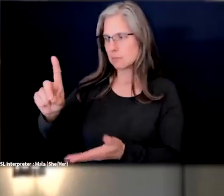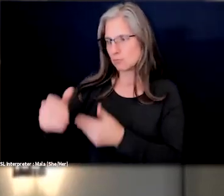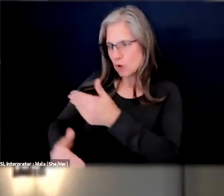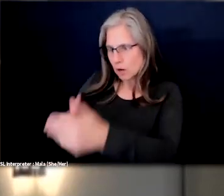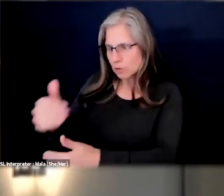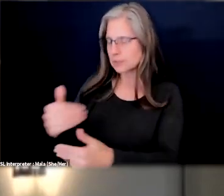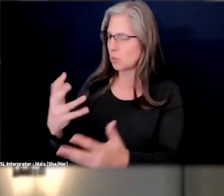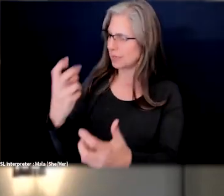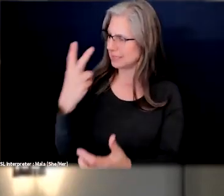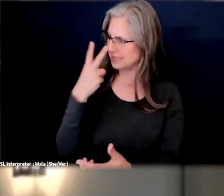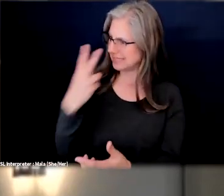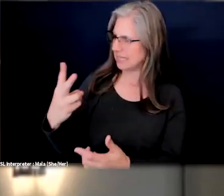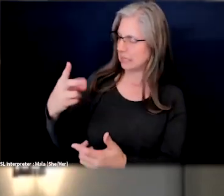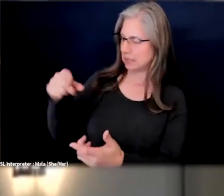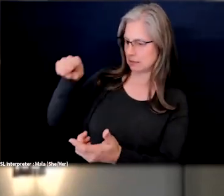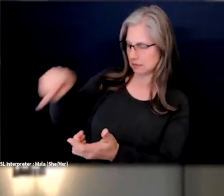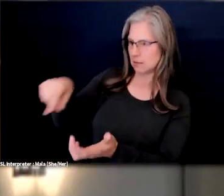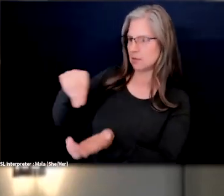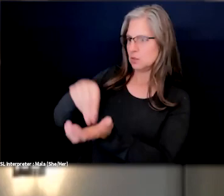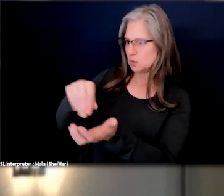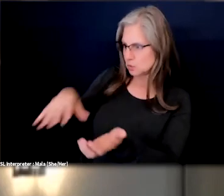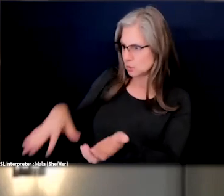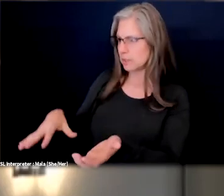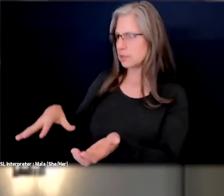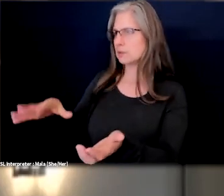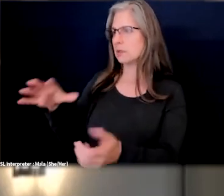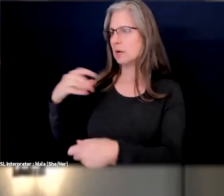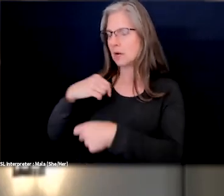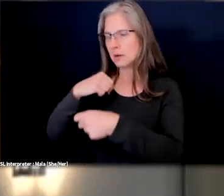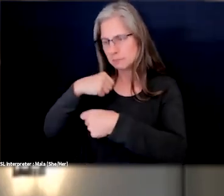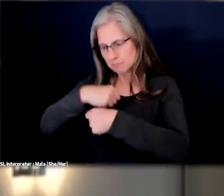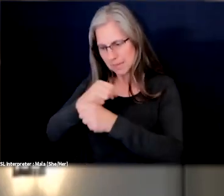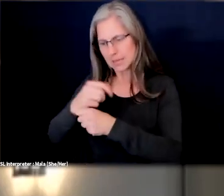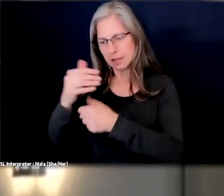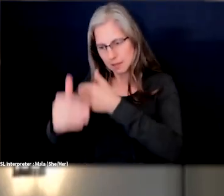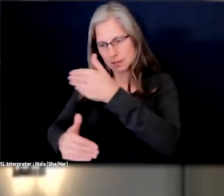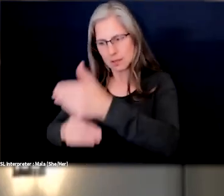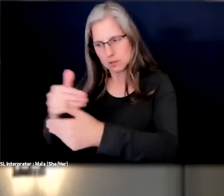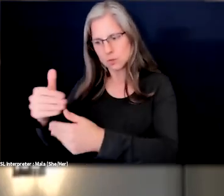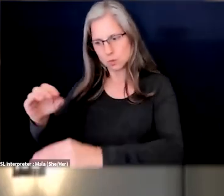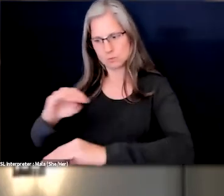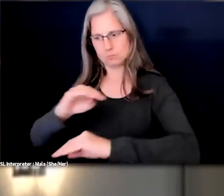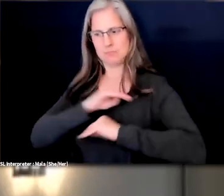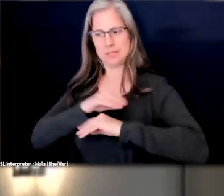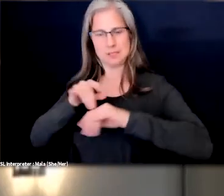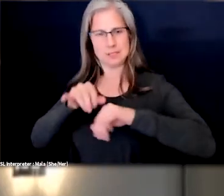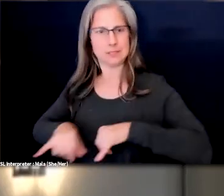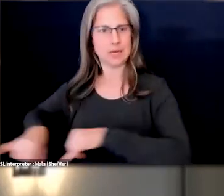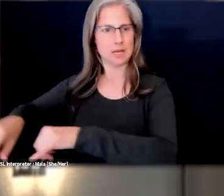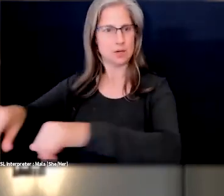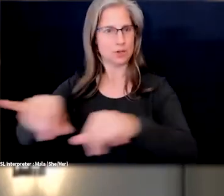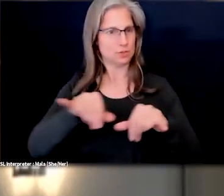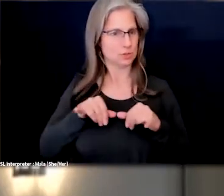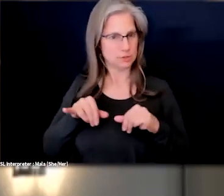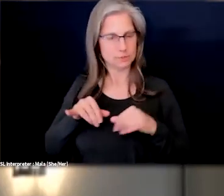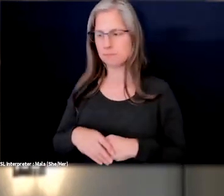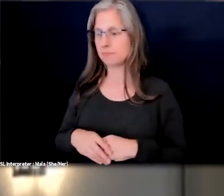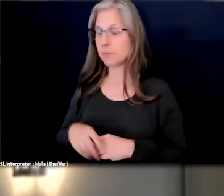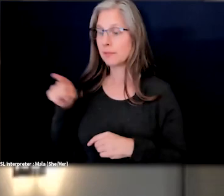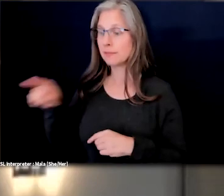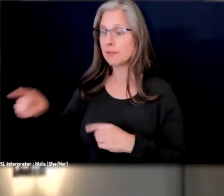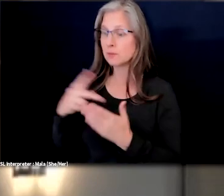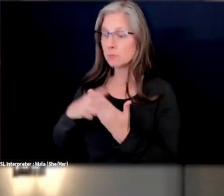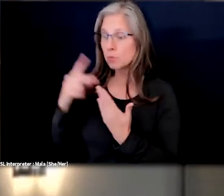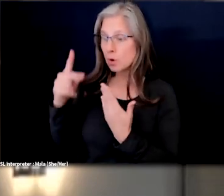that the students are making their way to meet the standards, and that this program